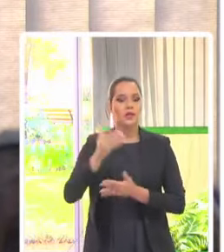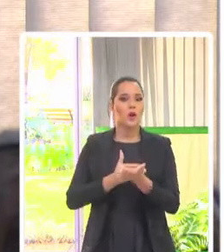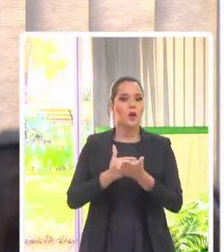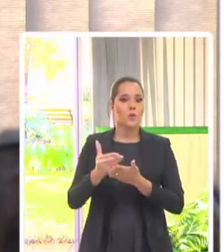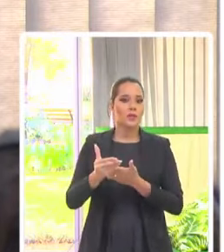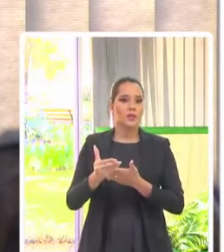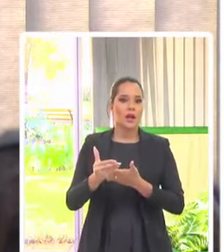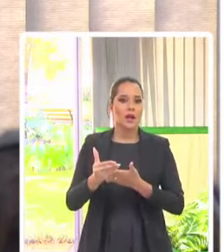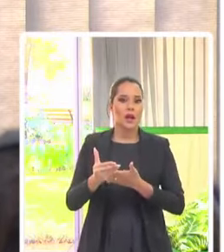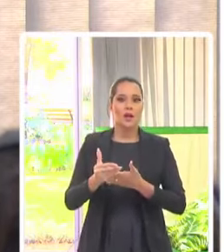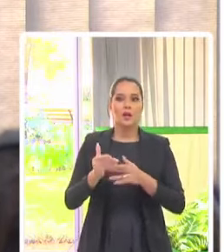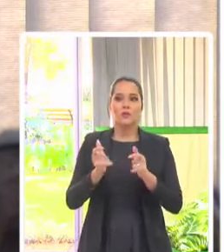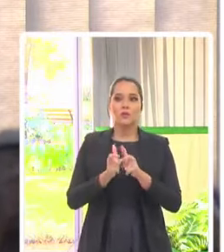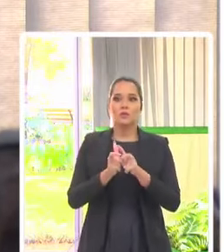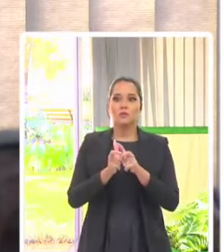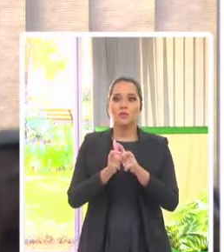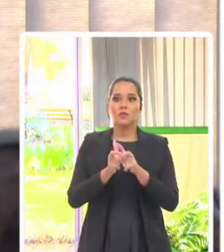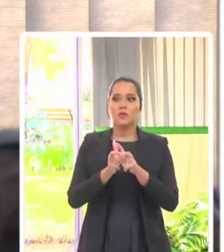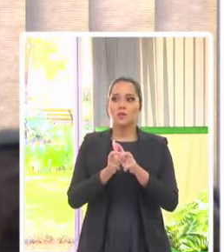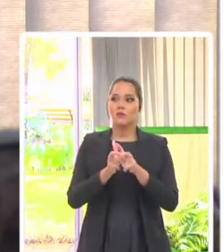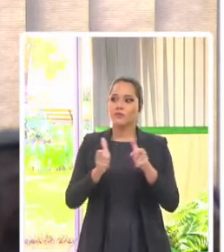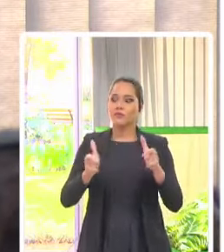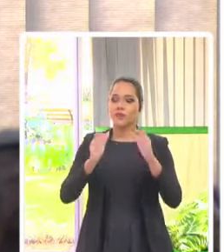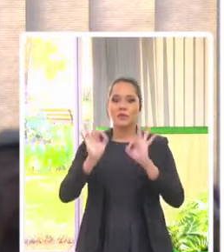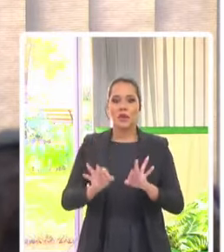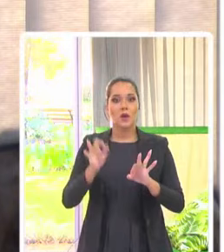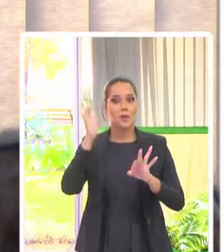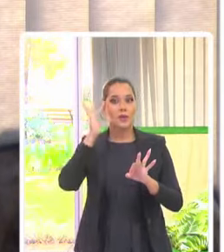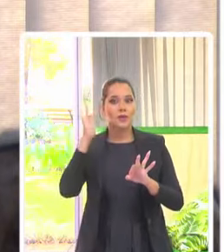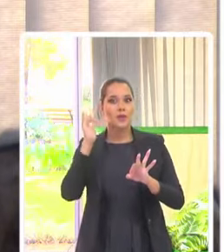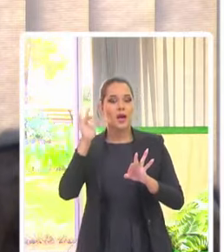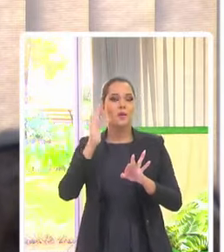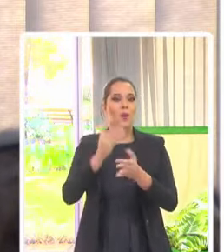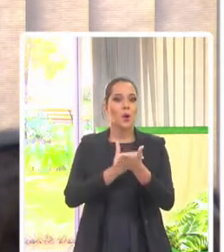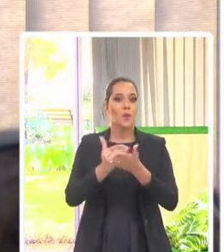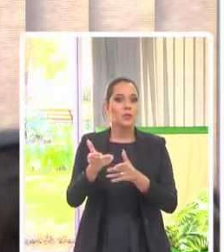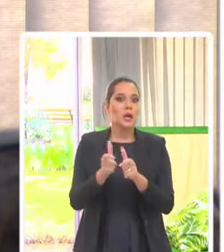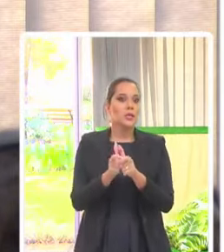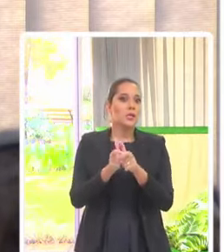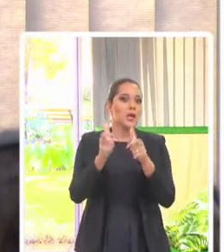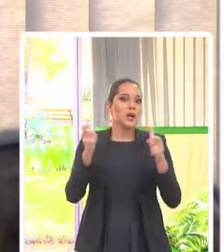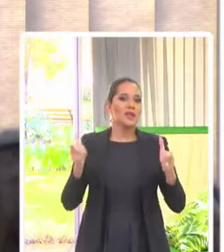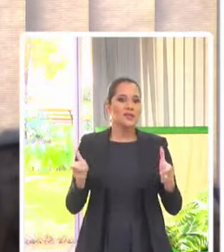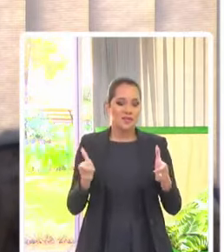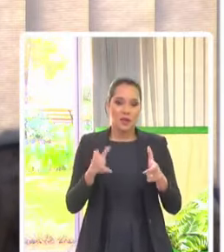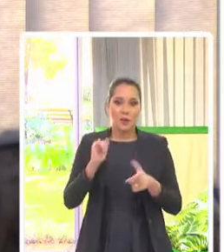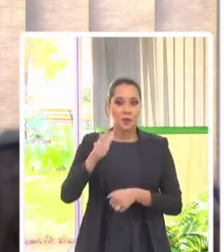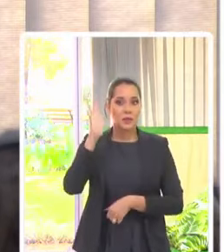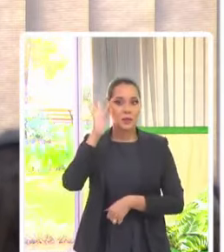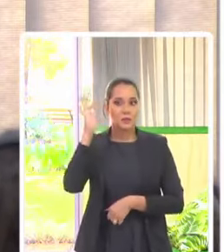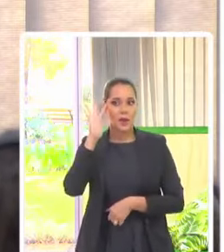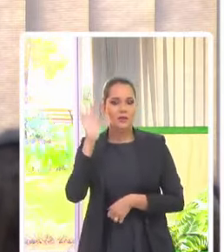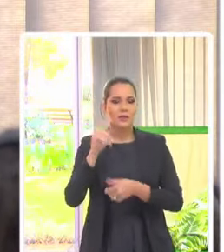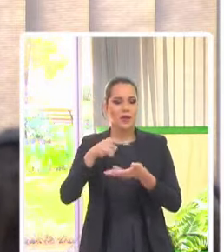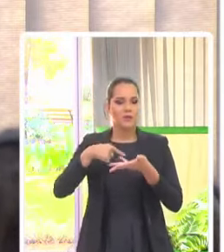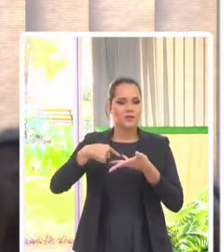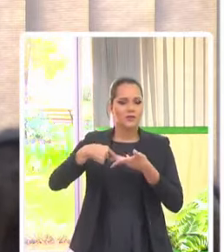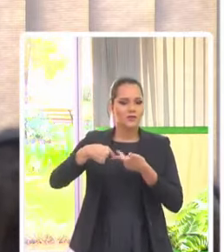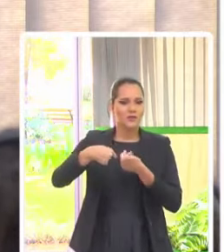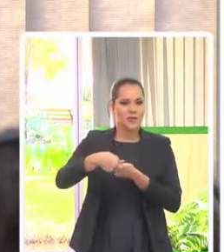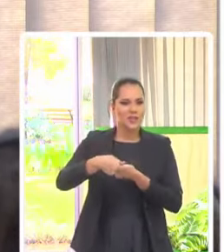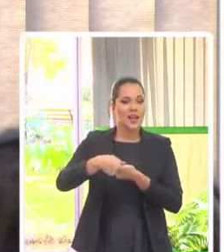a minimalist approach and you try to go to components, you're saying go small. So build small to go